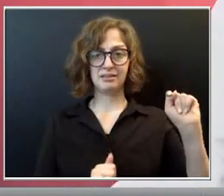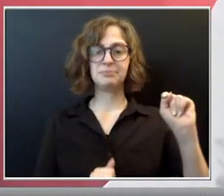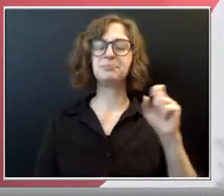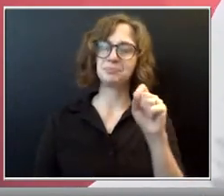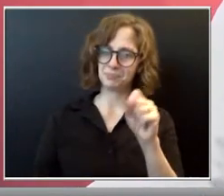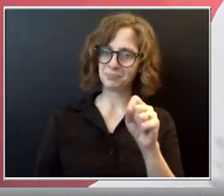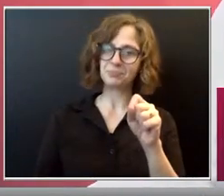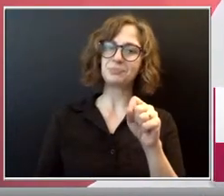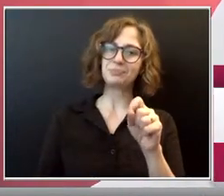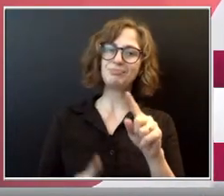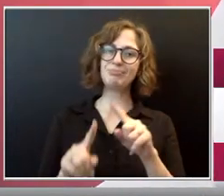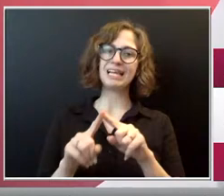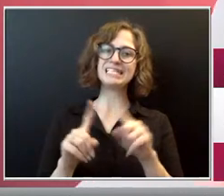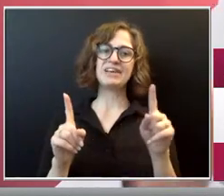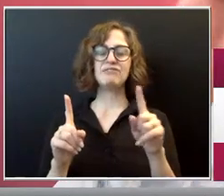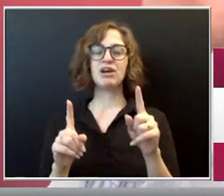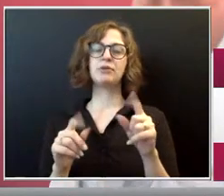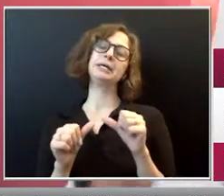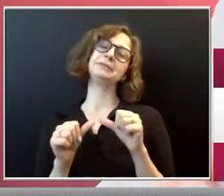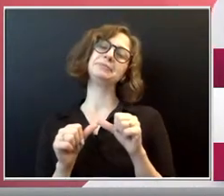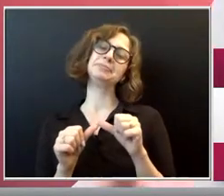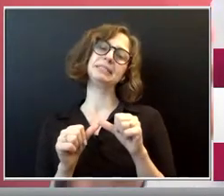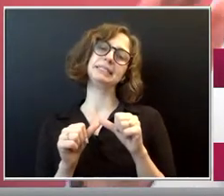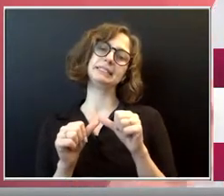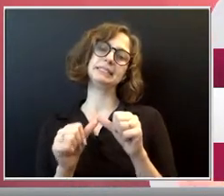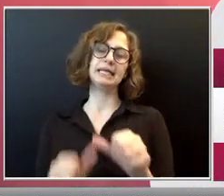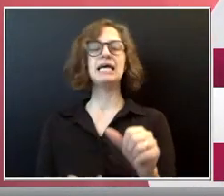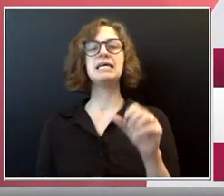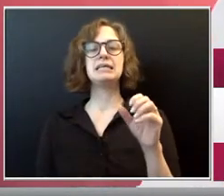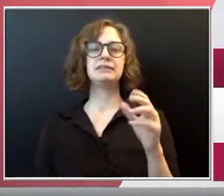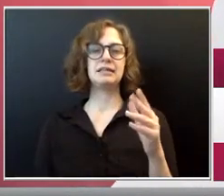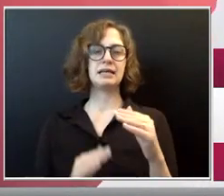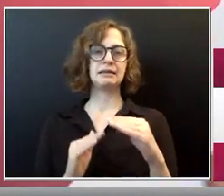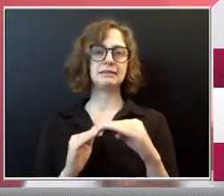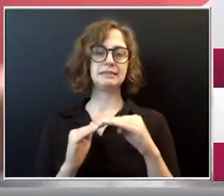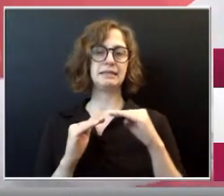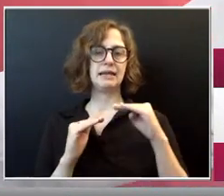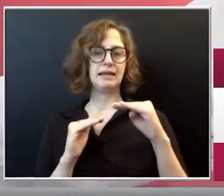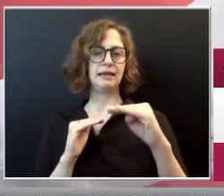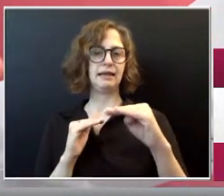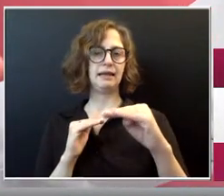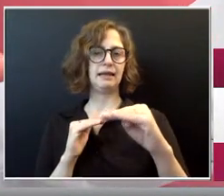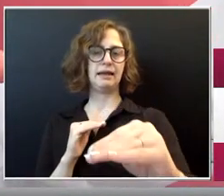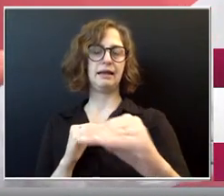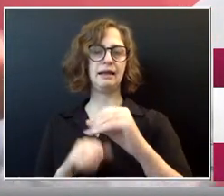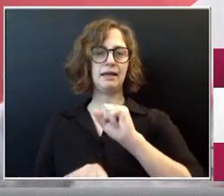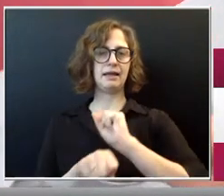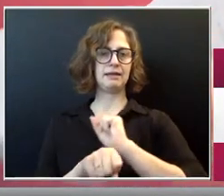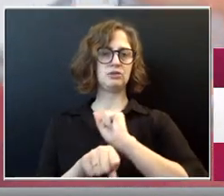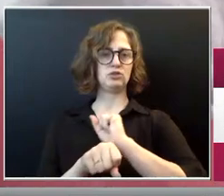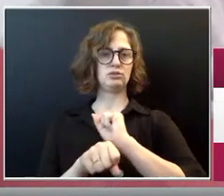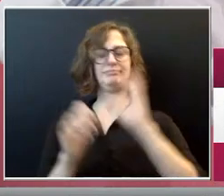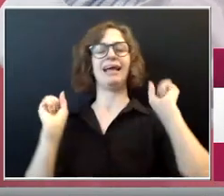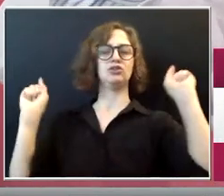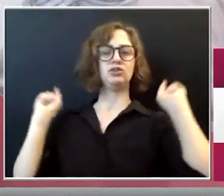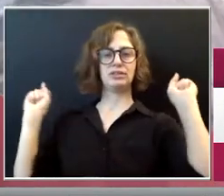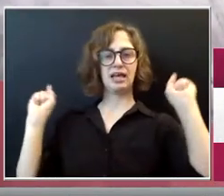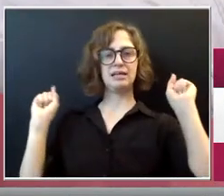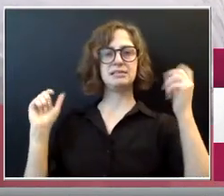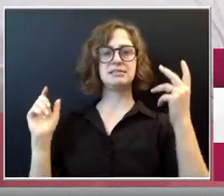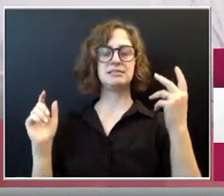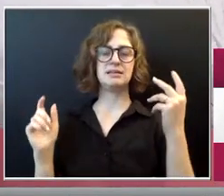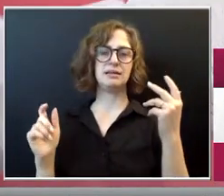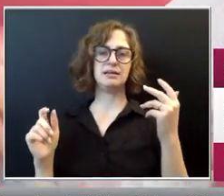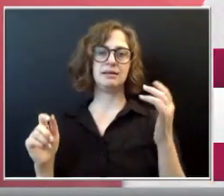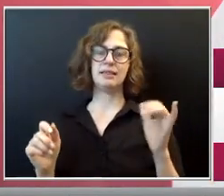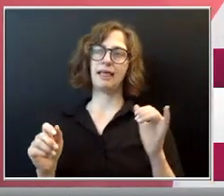of steady state where you don't change the degree you're working. It's just kind of stable at a platform, like you get to an exercise level and